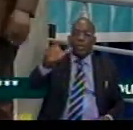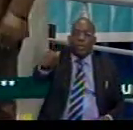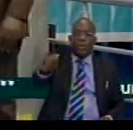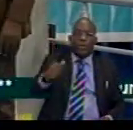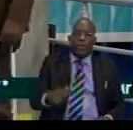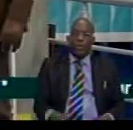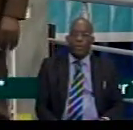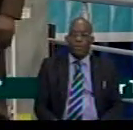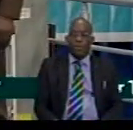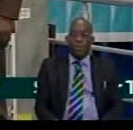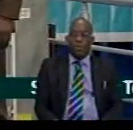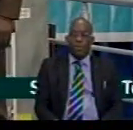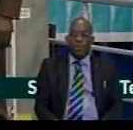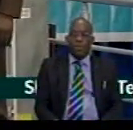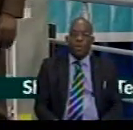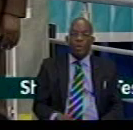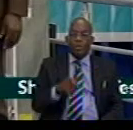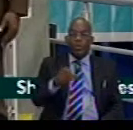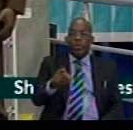You are not walking before.